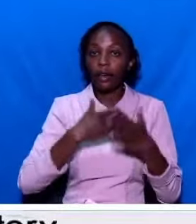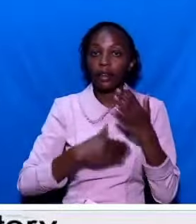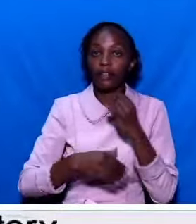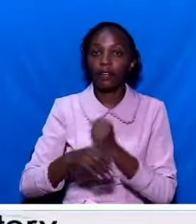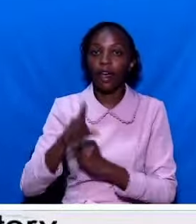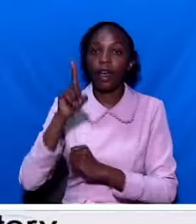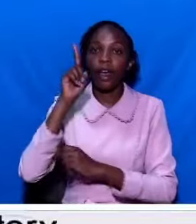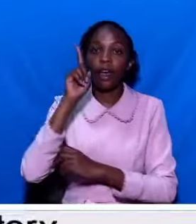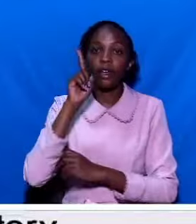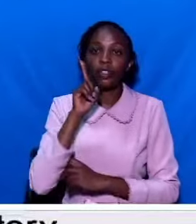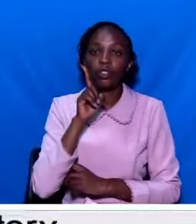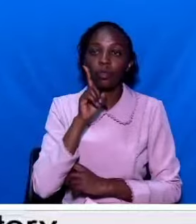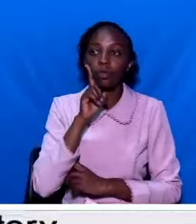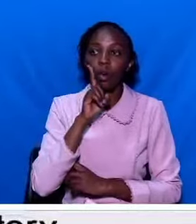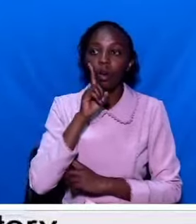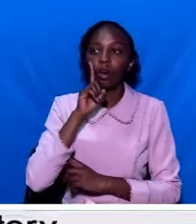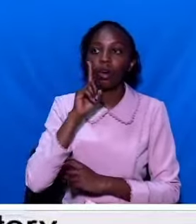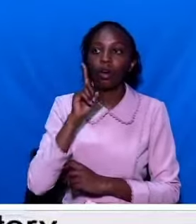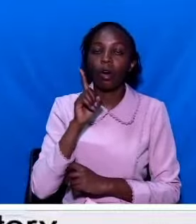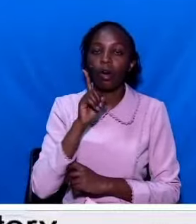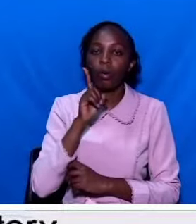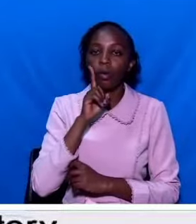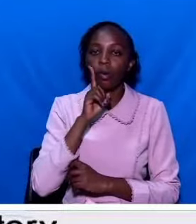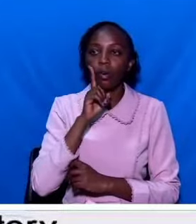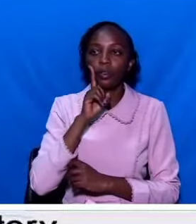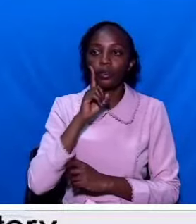lives, I can face